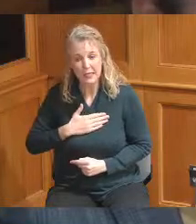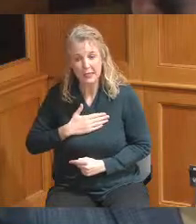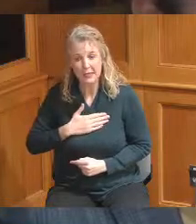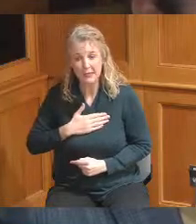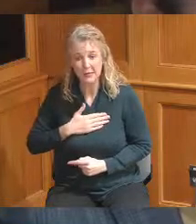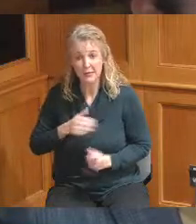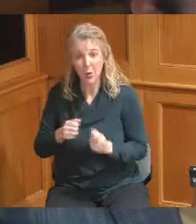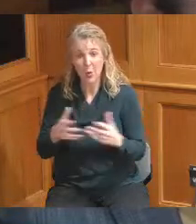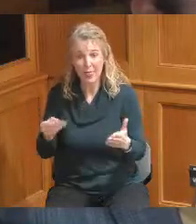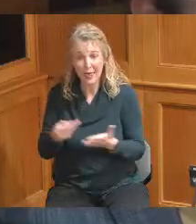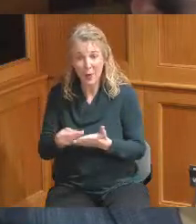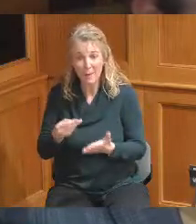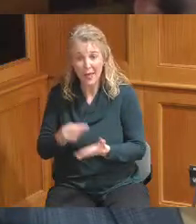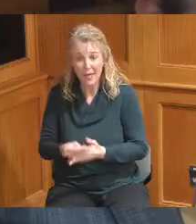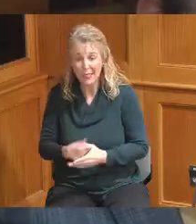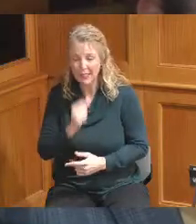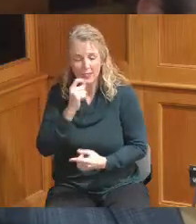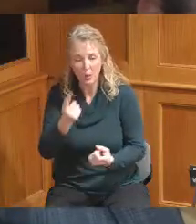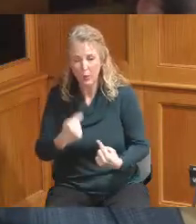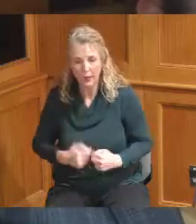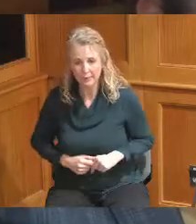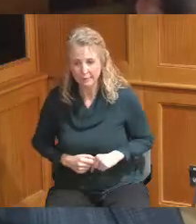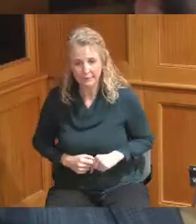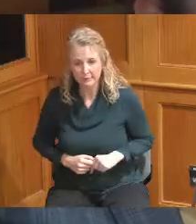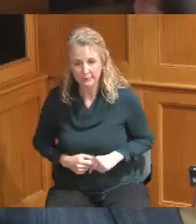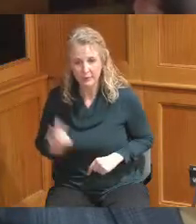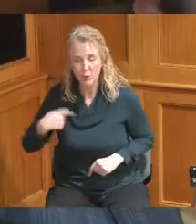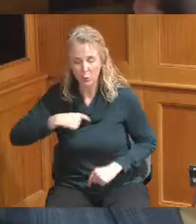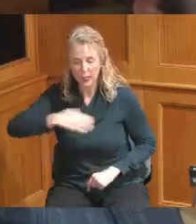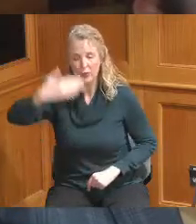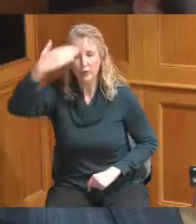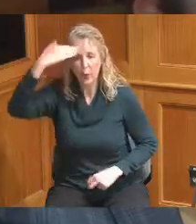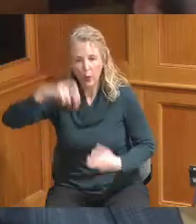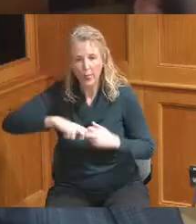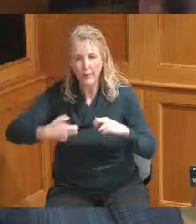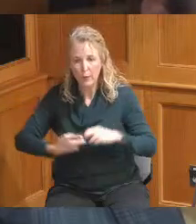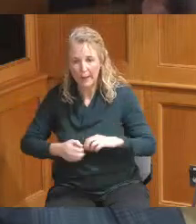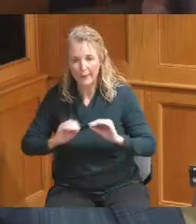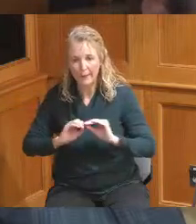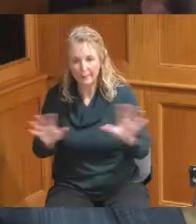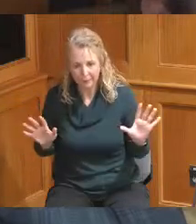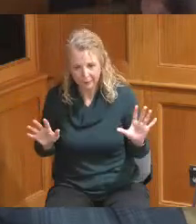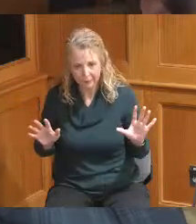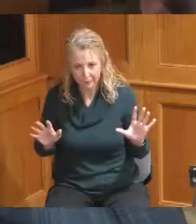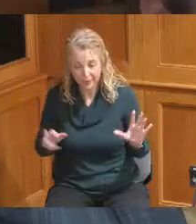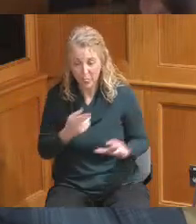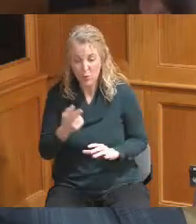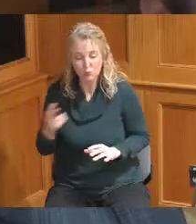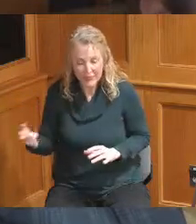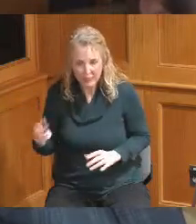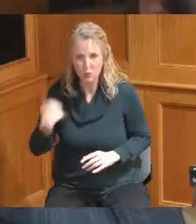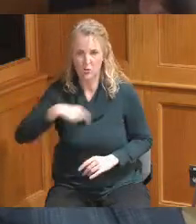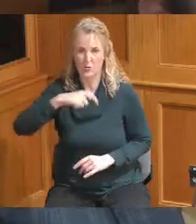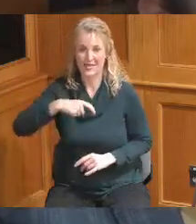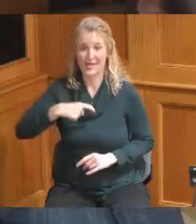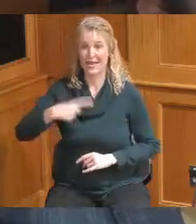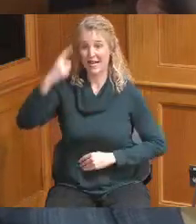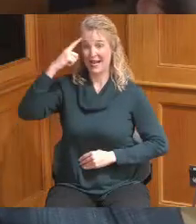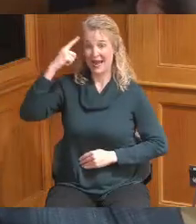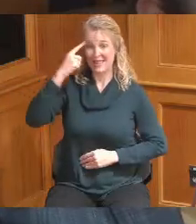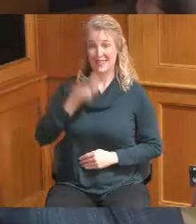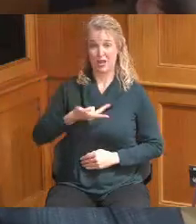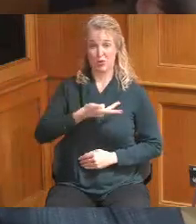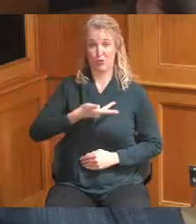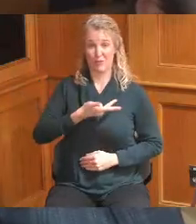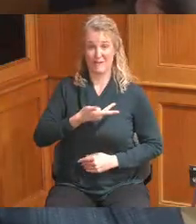unless you have some money. We know the problem. We don't have the resources. And our board did, I think, a